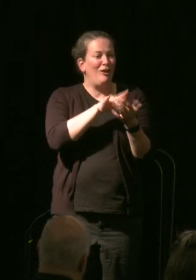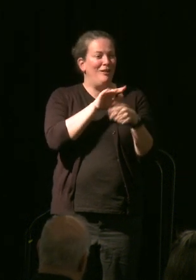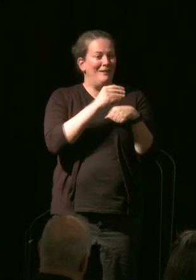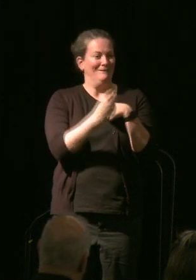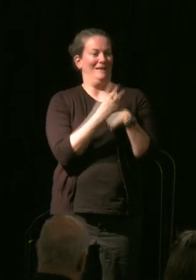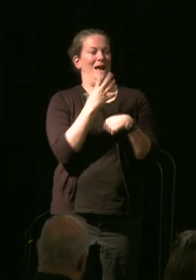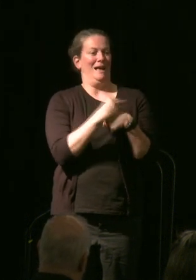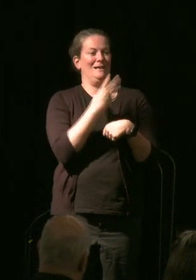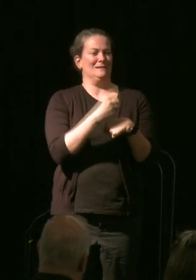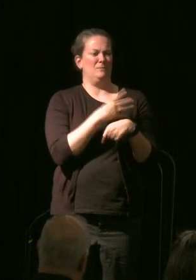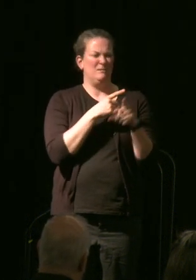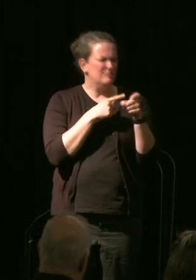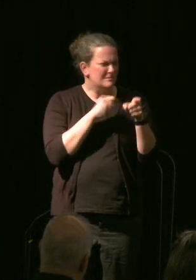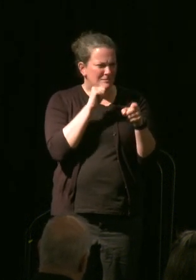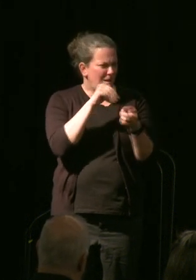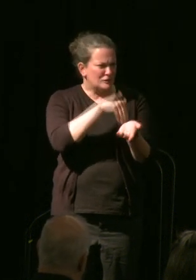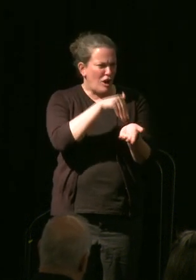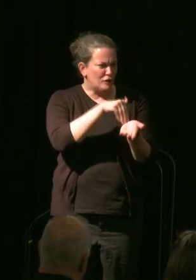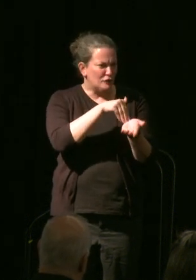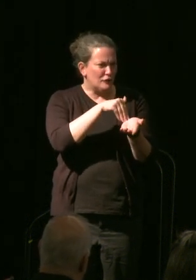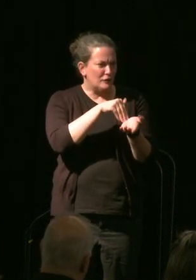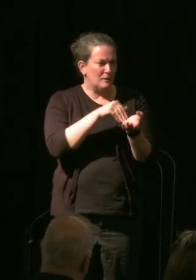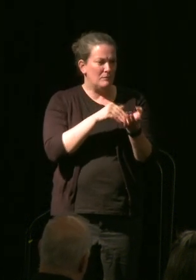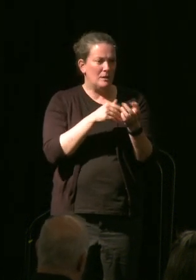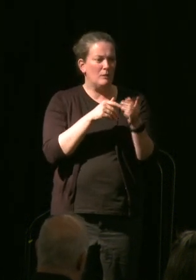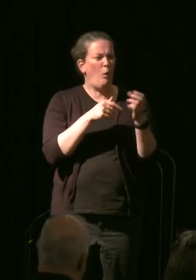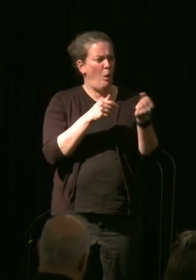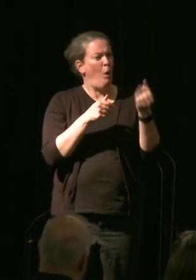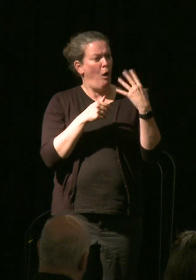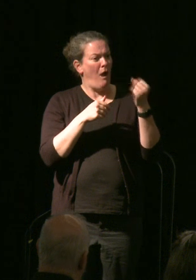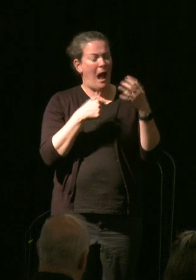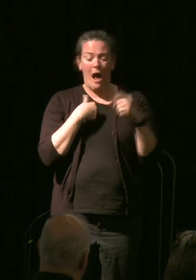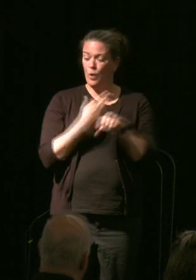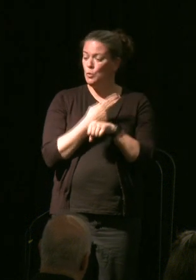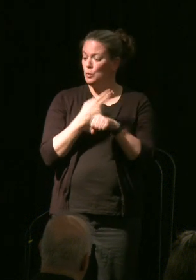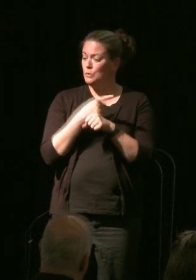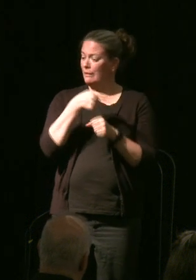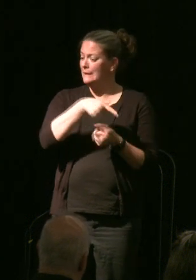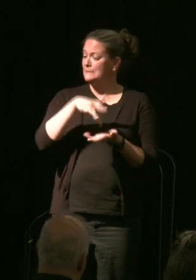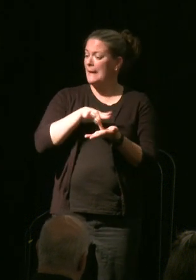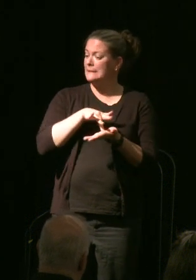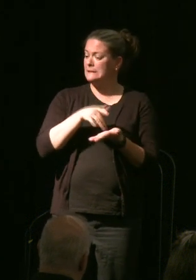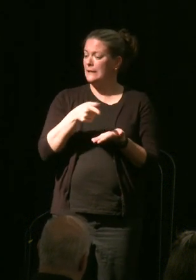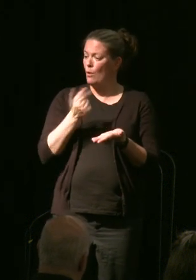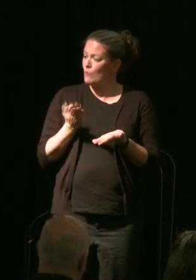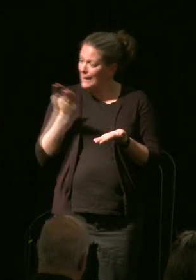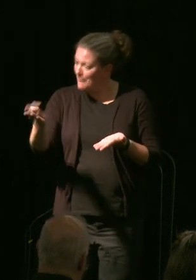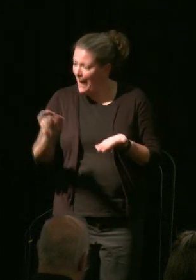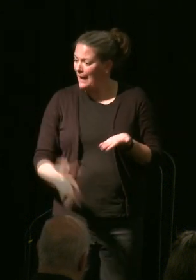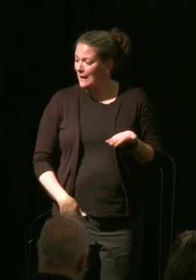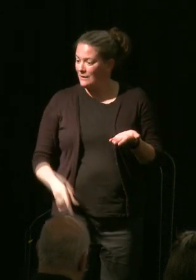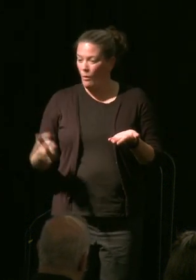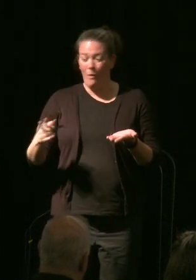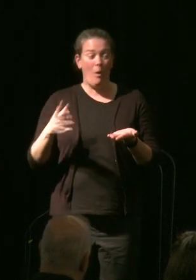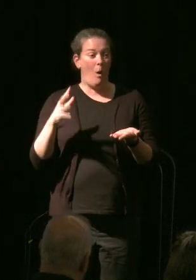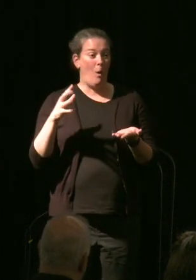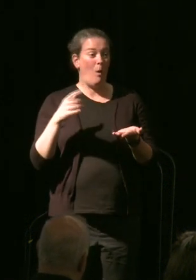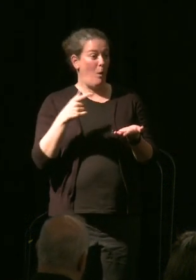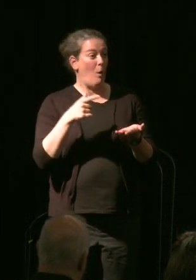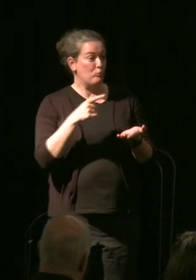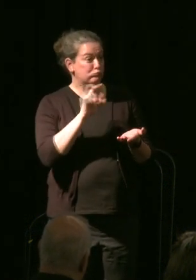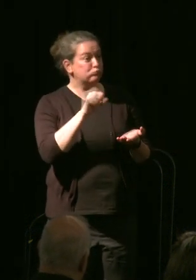but saying, hey, I'm taking such and such drug or such and such vitamins, and I highly recommend it, and then people jump on that. And